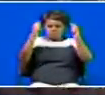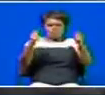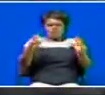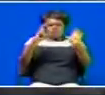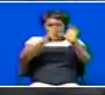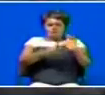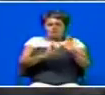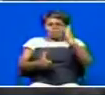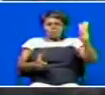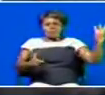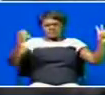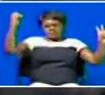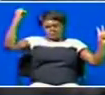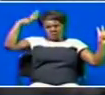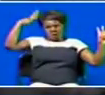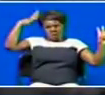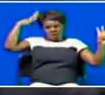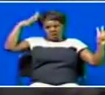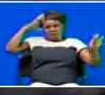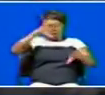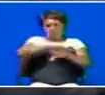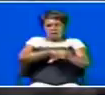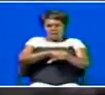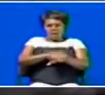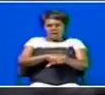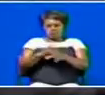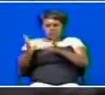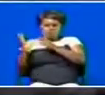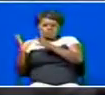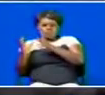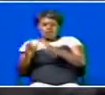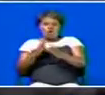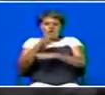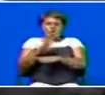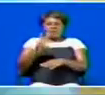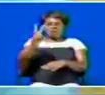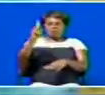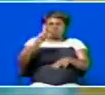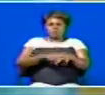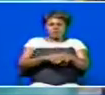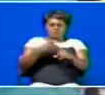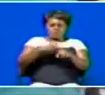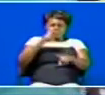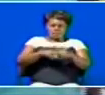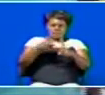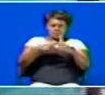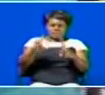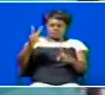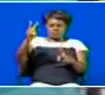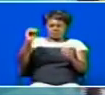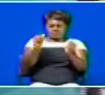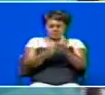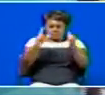Western Steamers Henry Omino as the only tactician to have won the Coach of the Month gong more than once since its inception in the beginning of 2016.